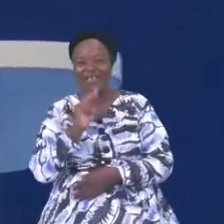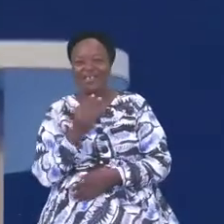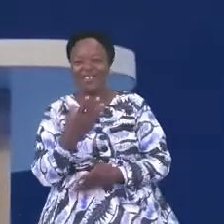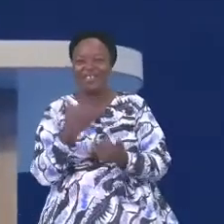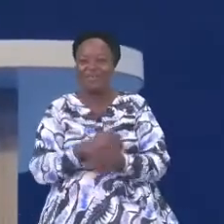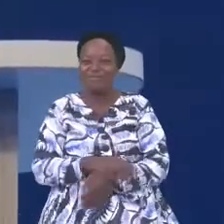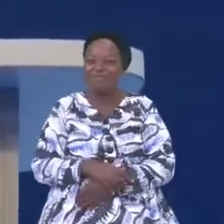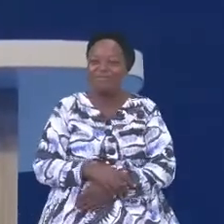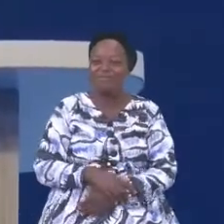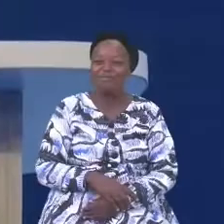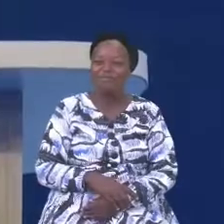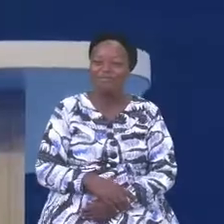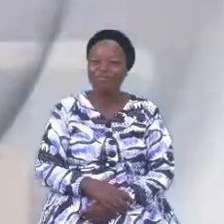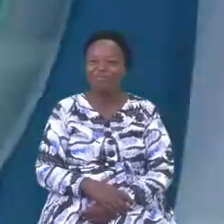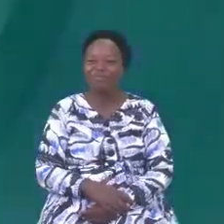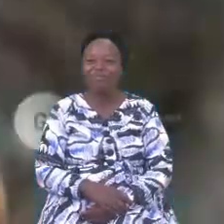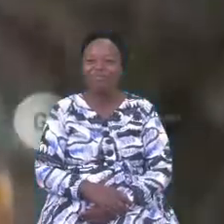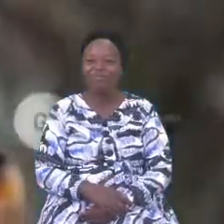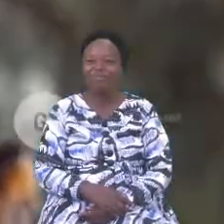story.